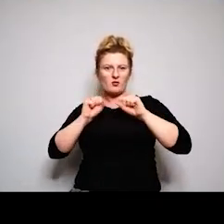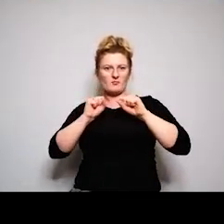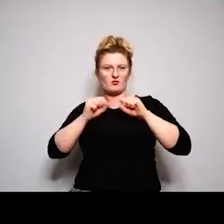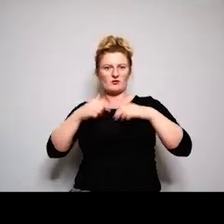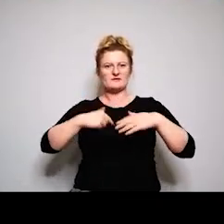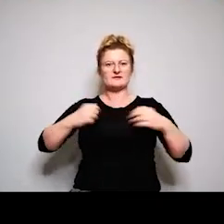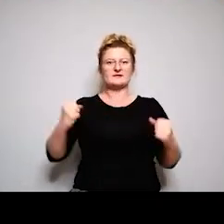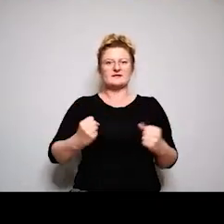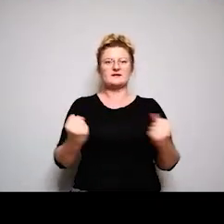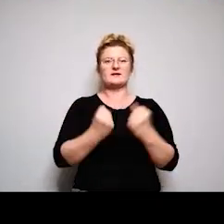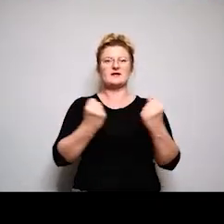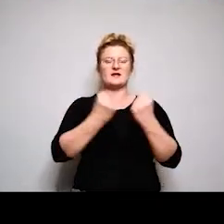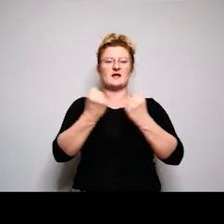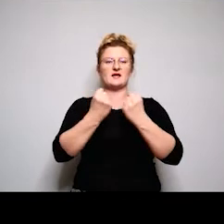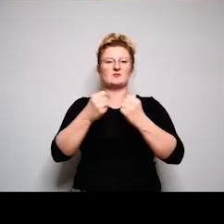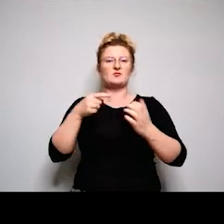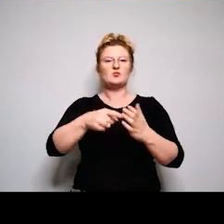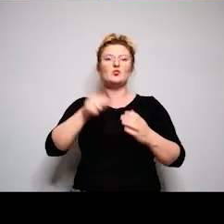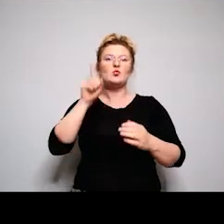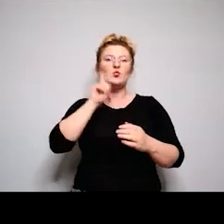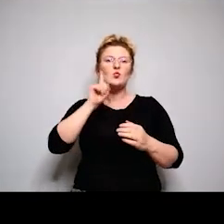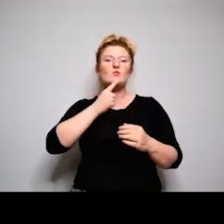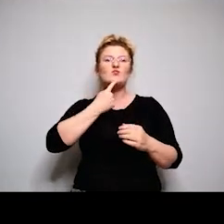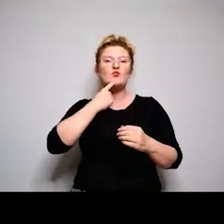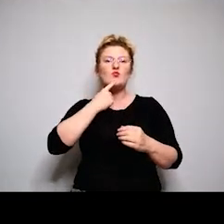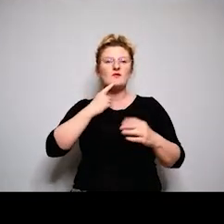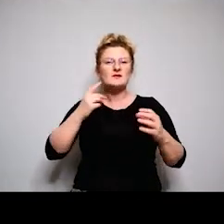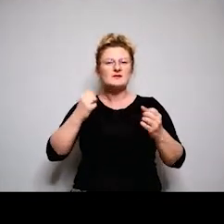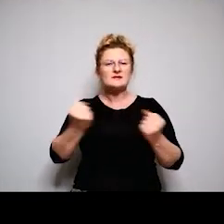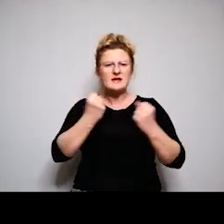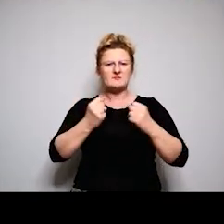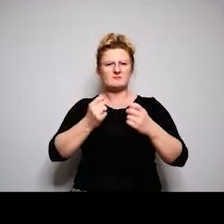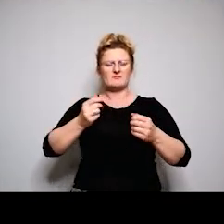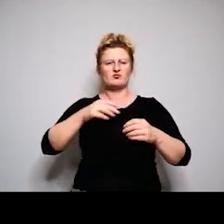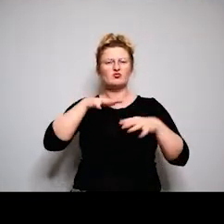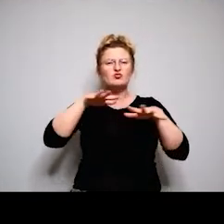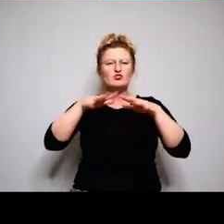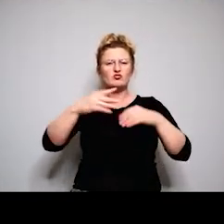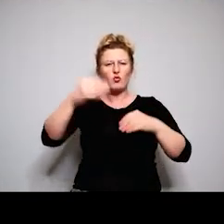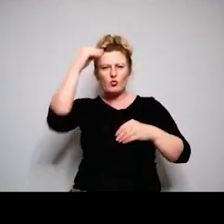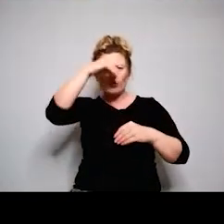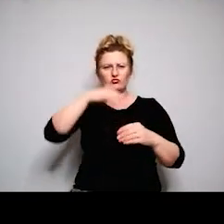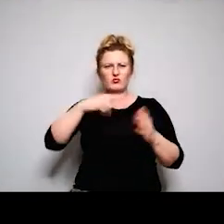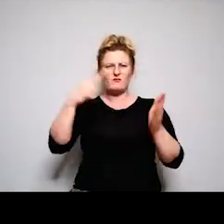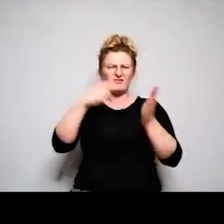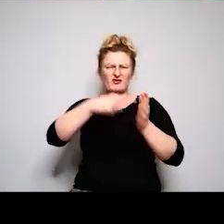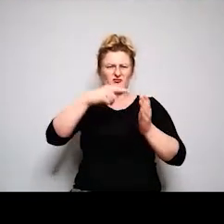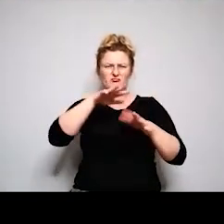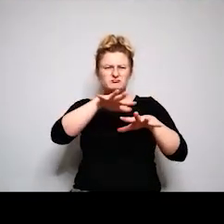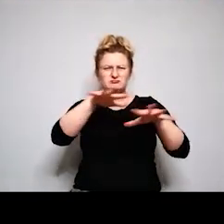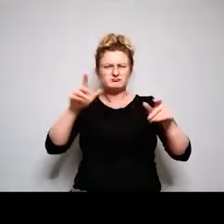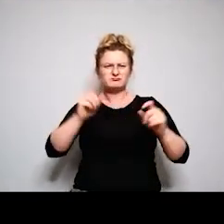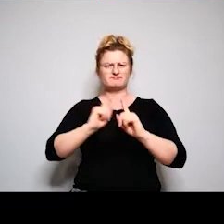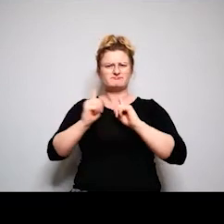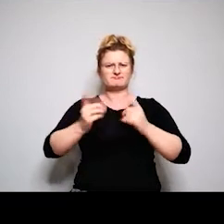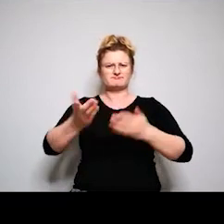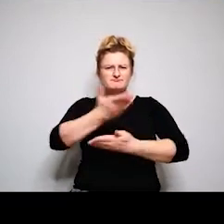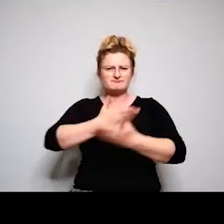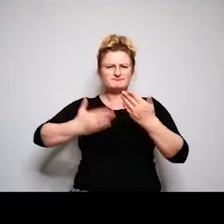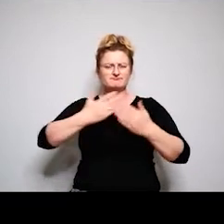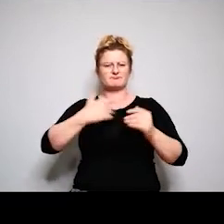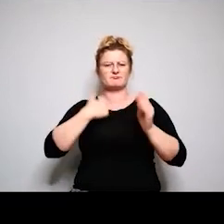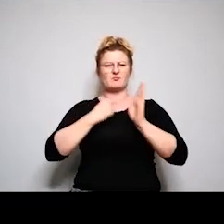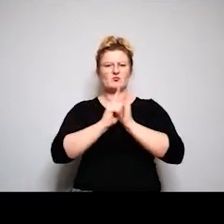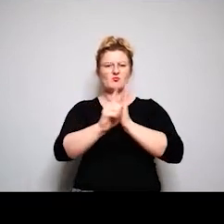radio, to the TV, and to newspaper. Because social media is very important.